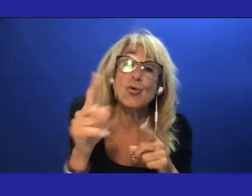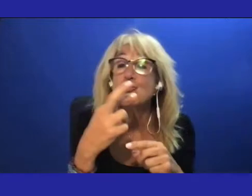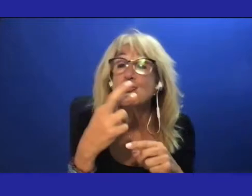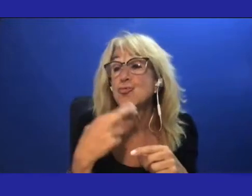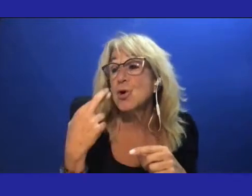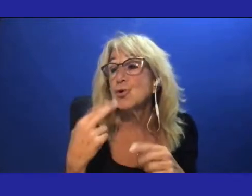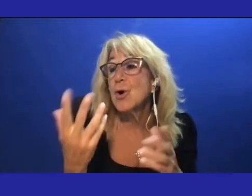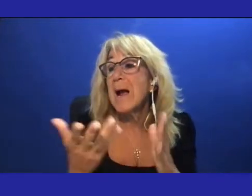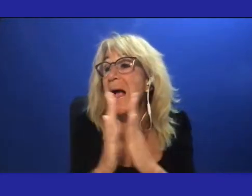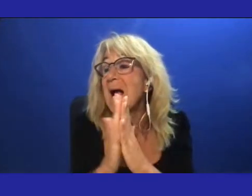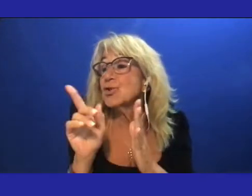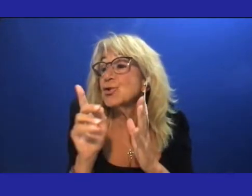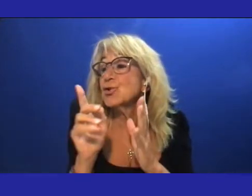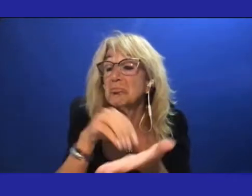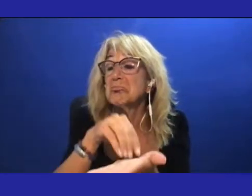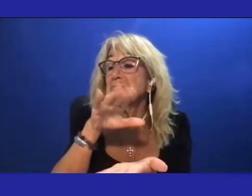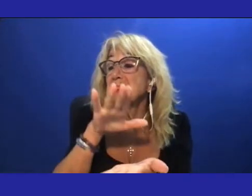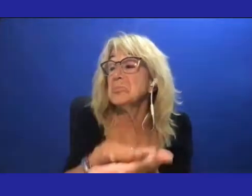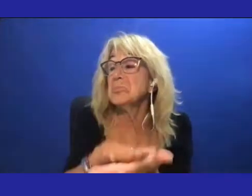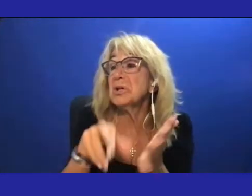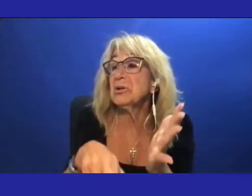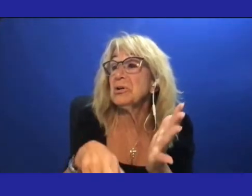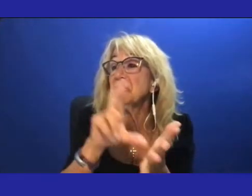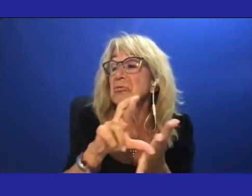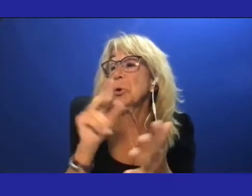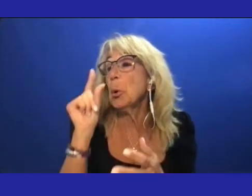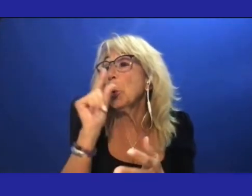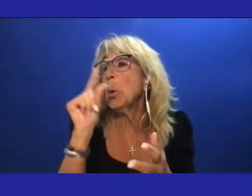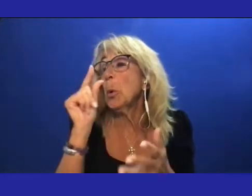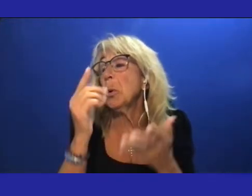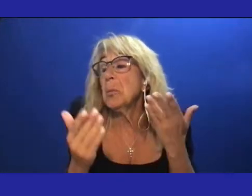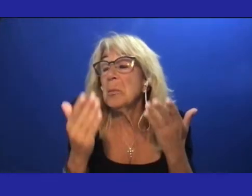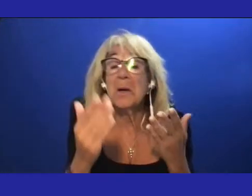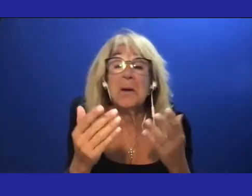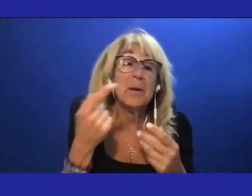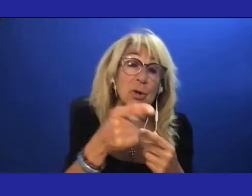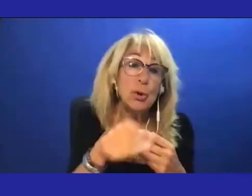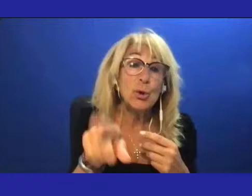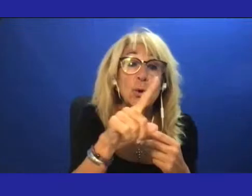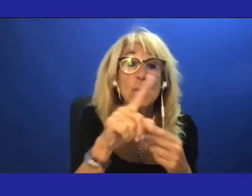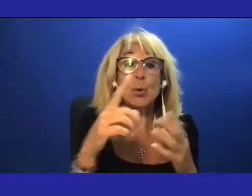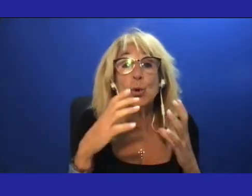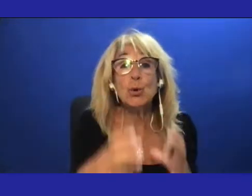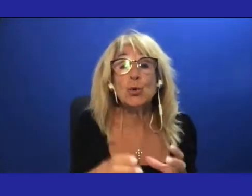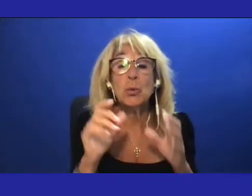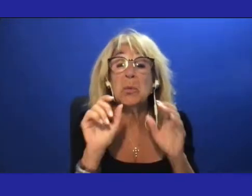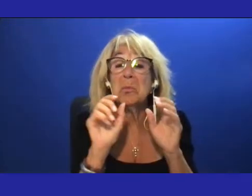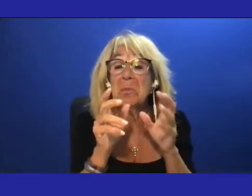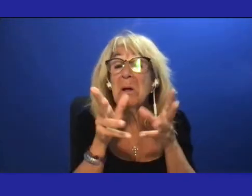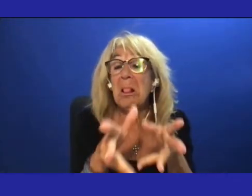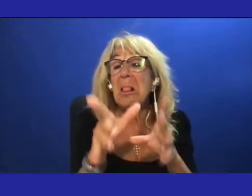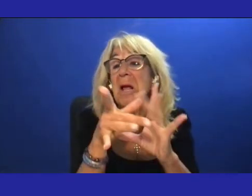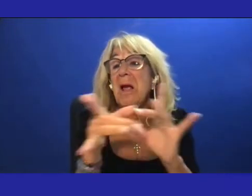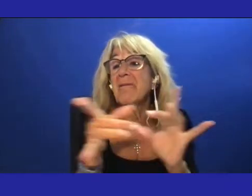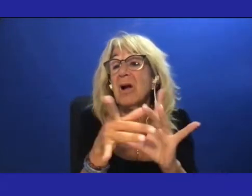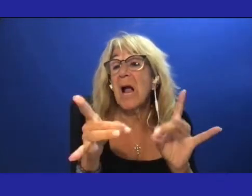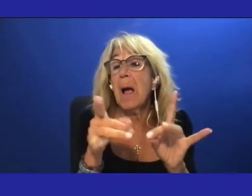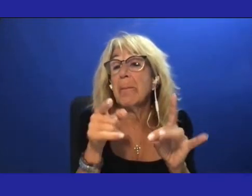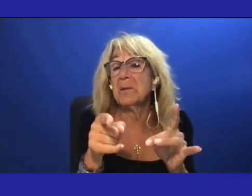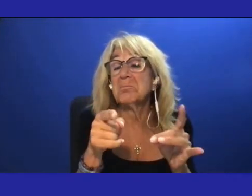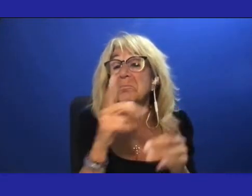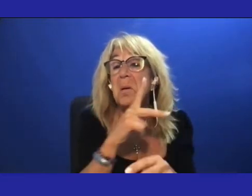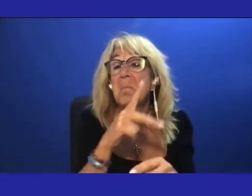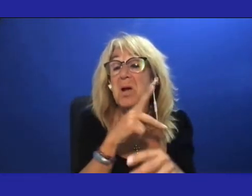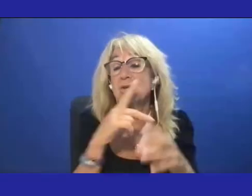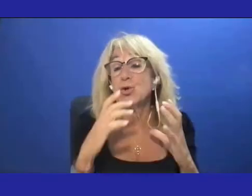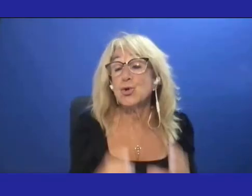review publicly on Google, let's say, as a consumer, you could leave a comment there. So we have the ability to now